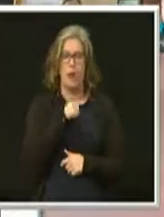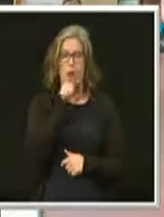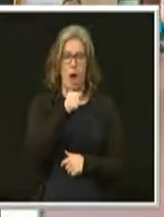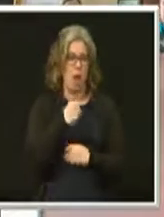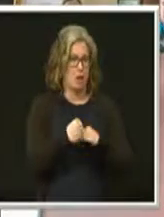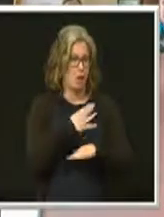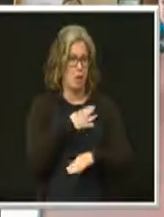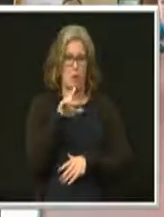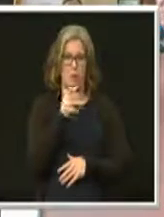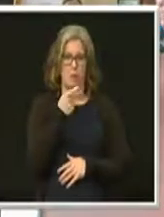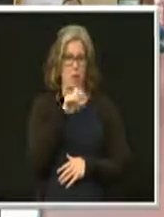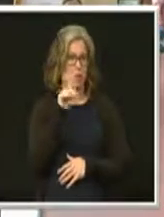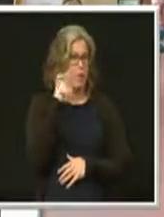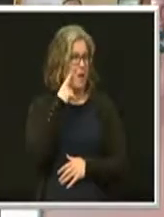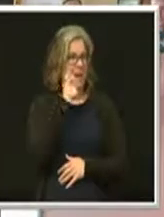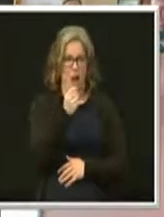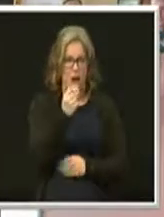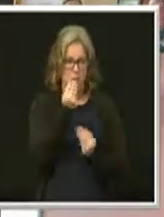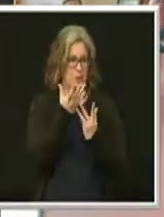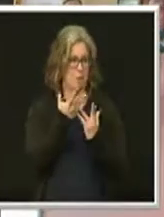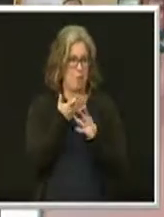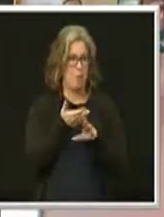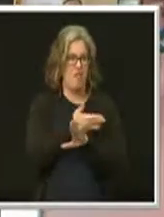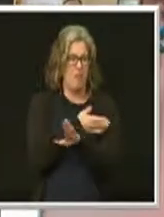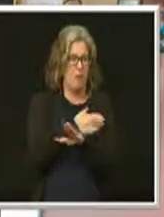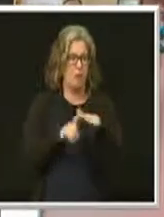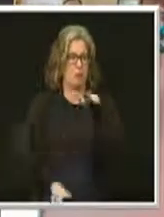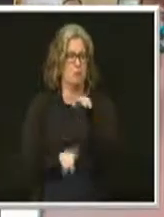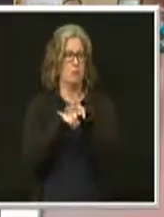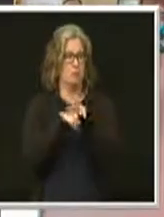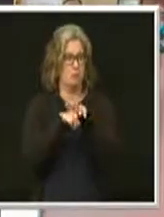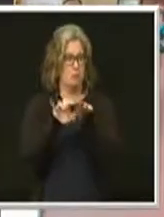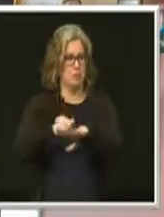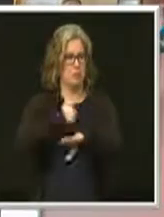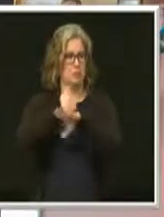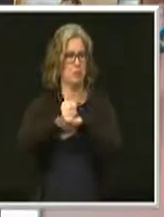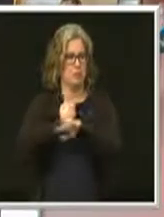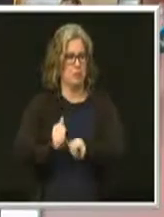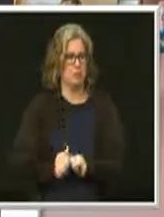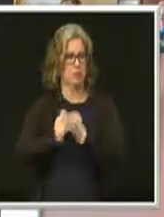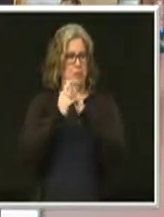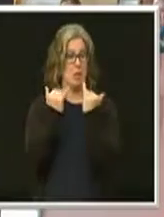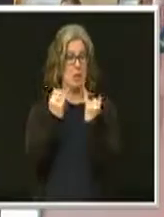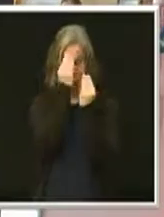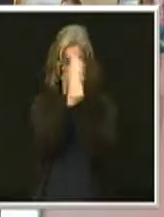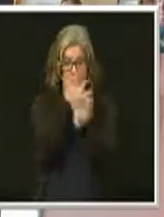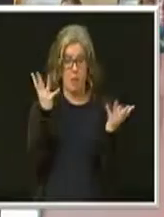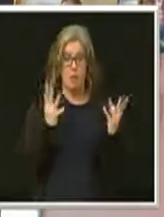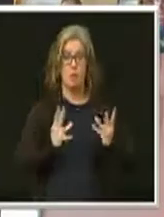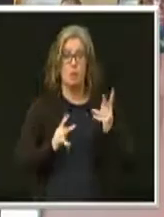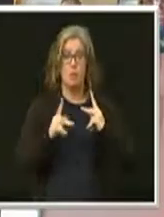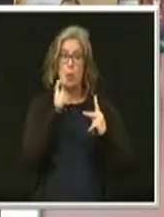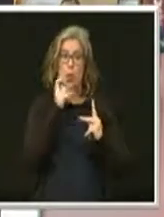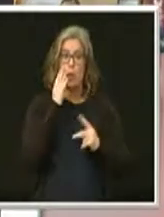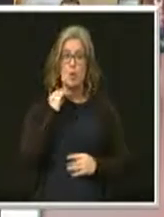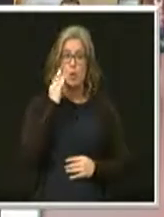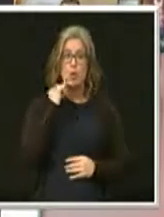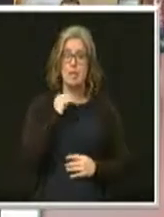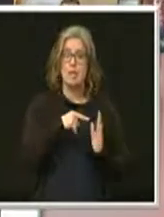consulted. Louisville Metro government was not consulted prior to the site's opening. And at this time, we're advising residents that are